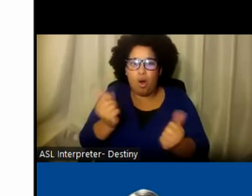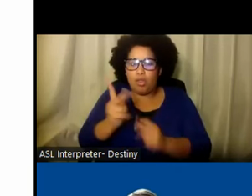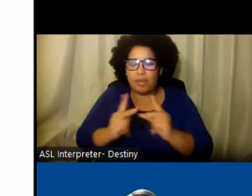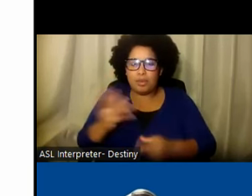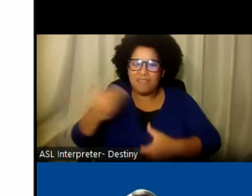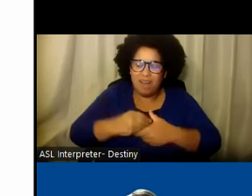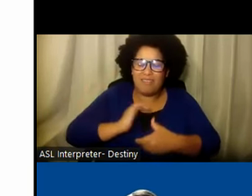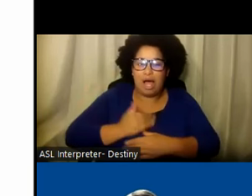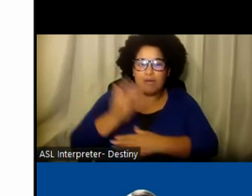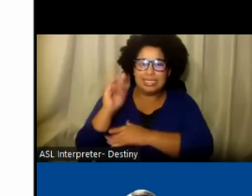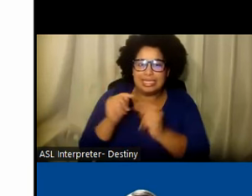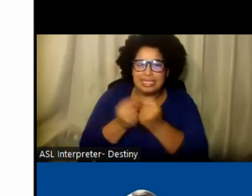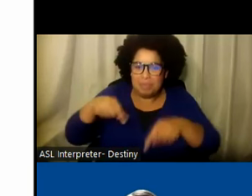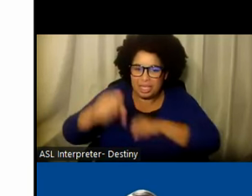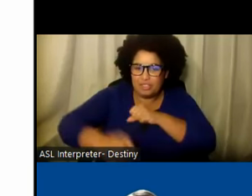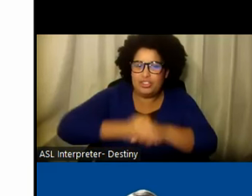this year. Next slide.